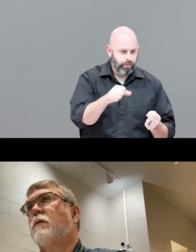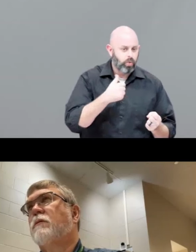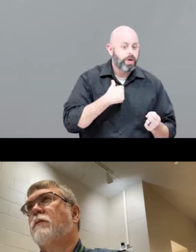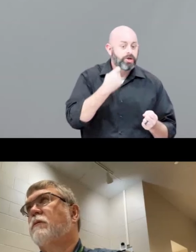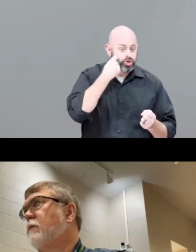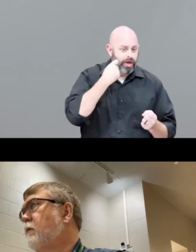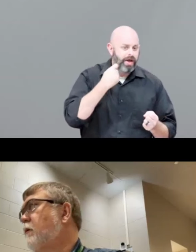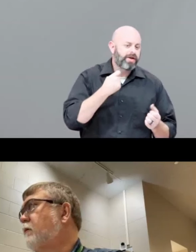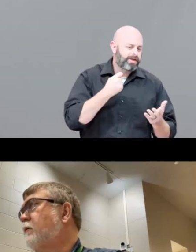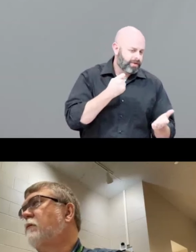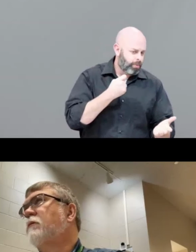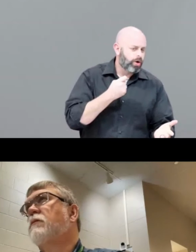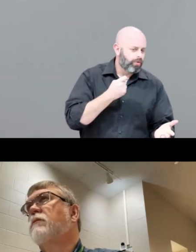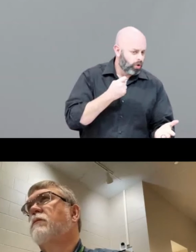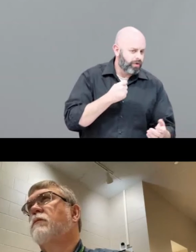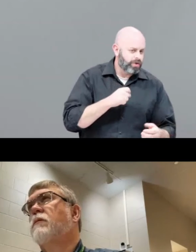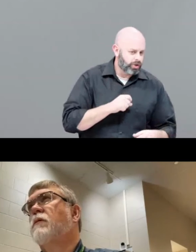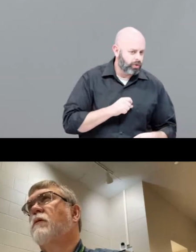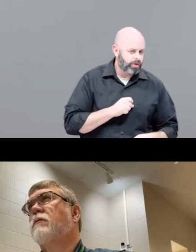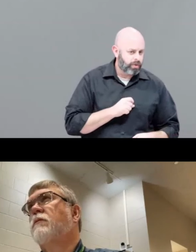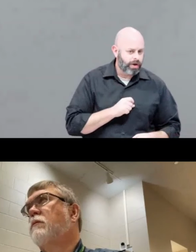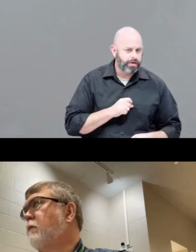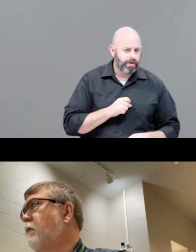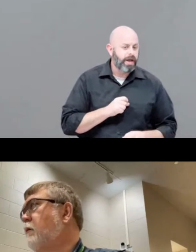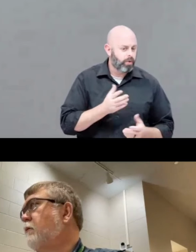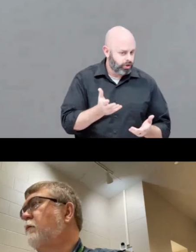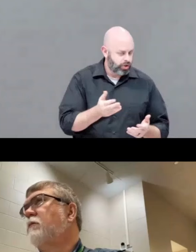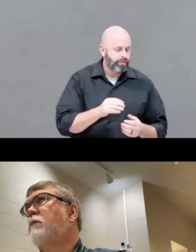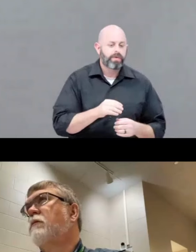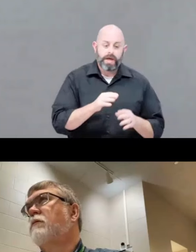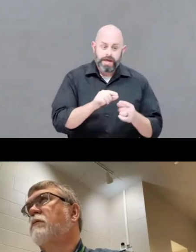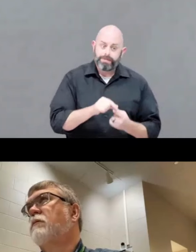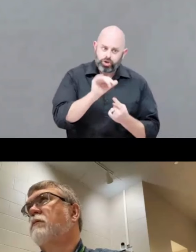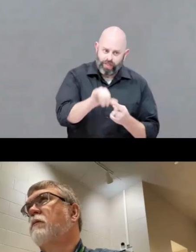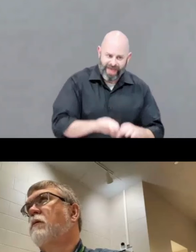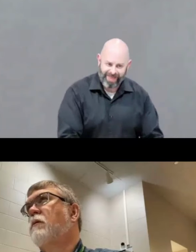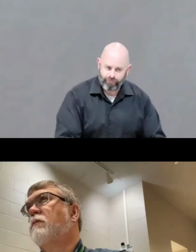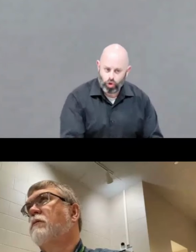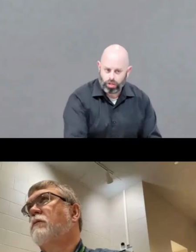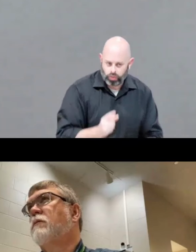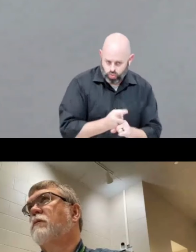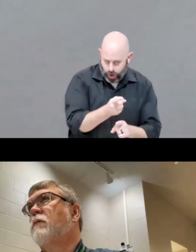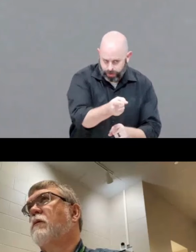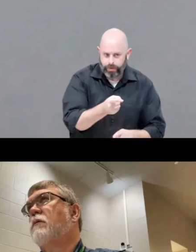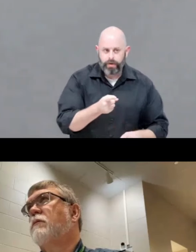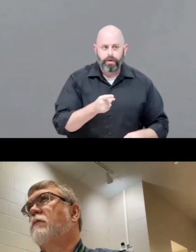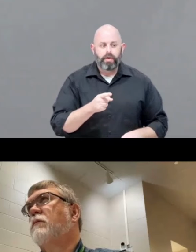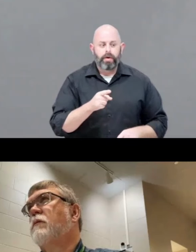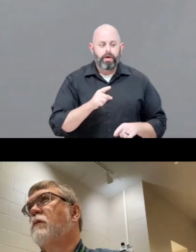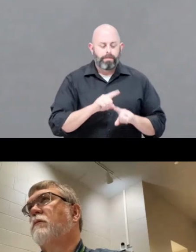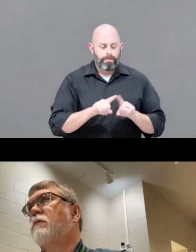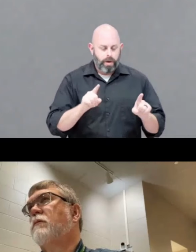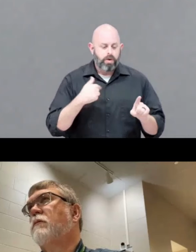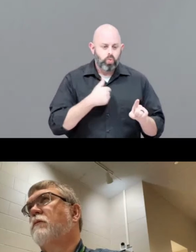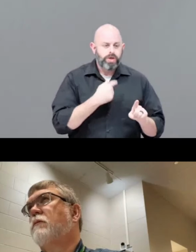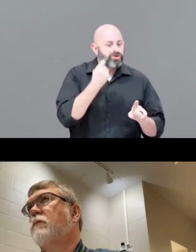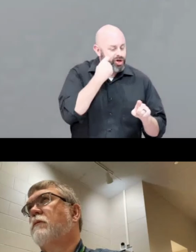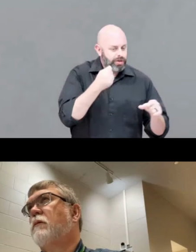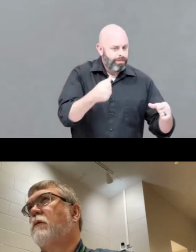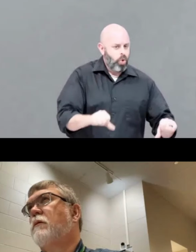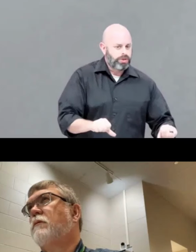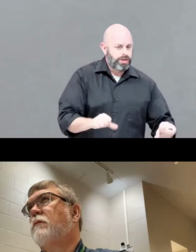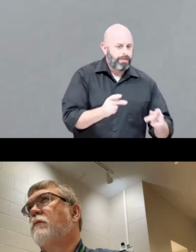posted the position yesterday, It's though. important, of course, for the children, right? Especially at that level, yes. But we just posted